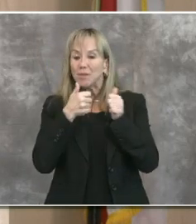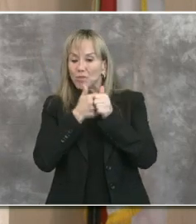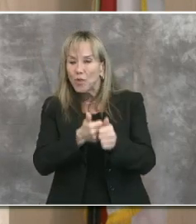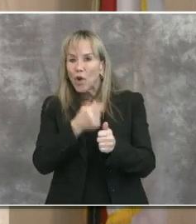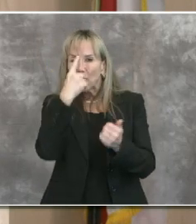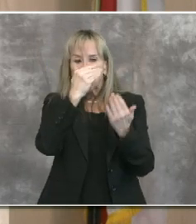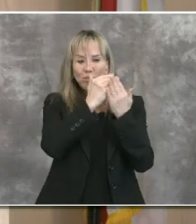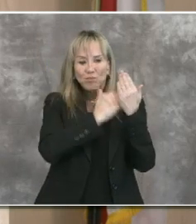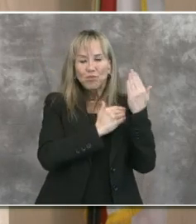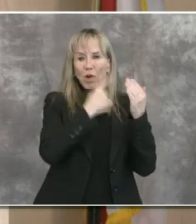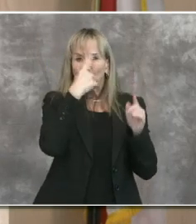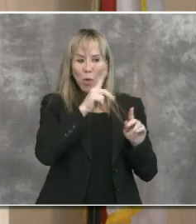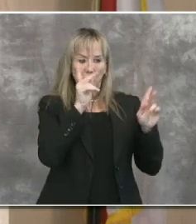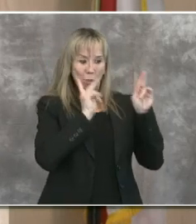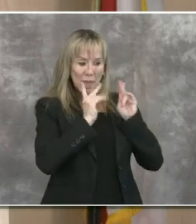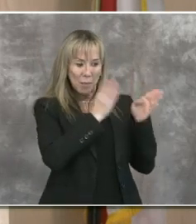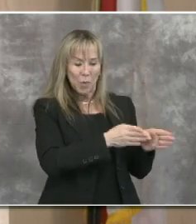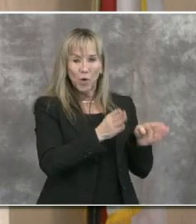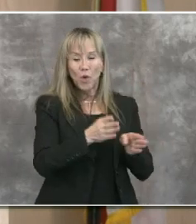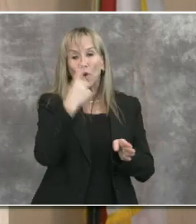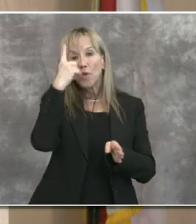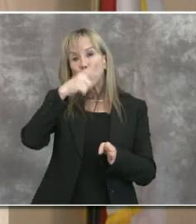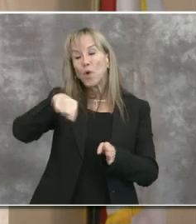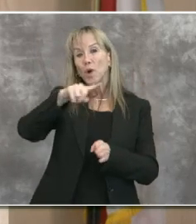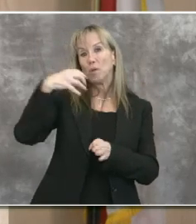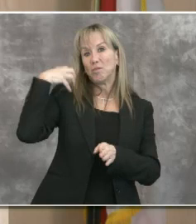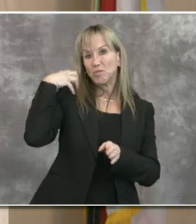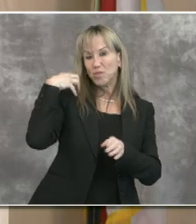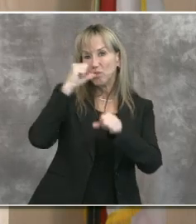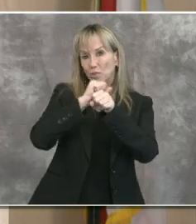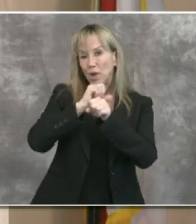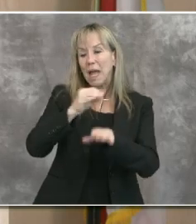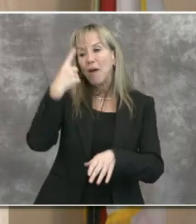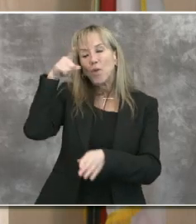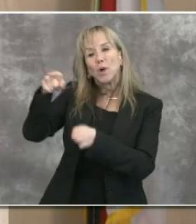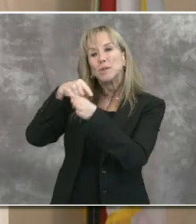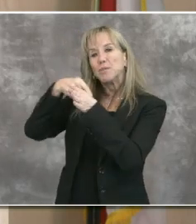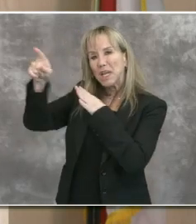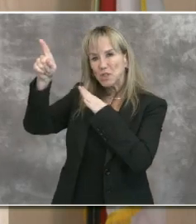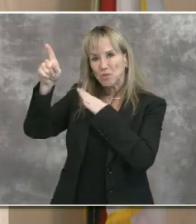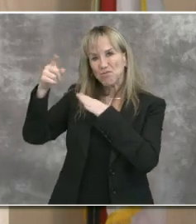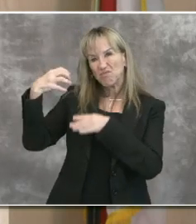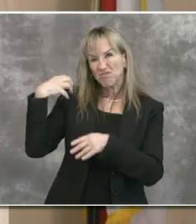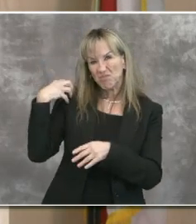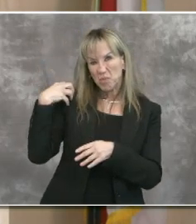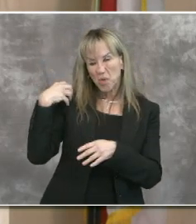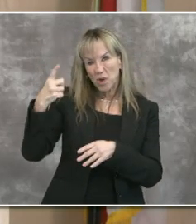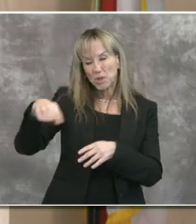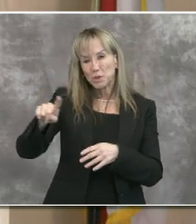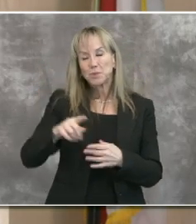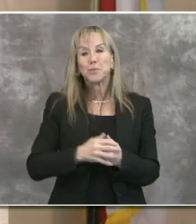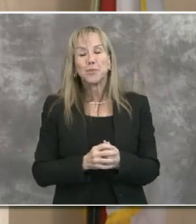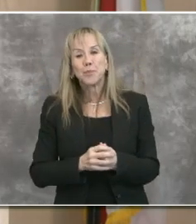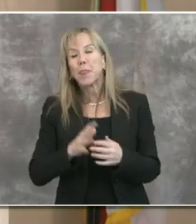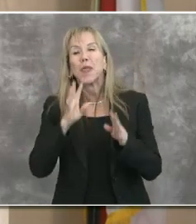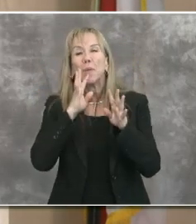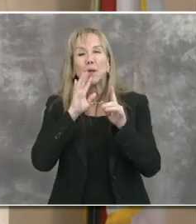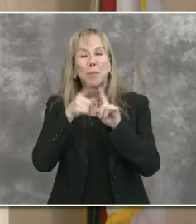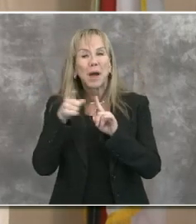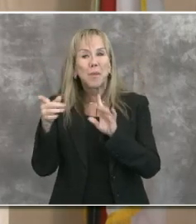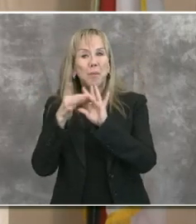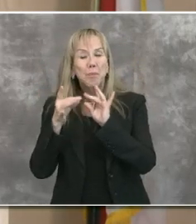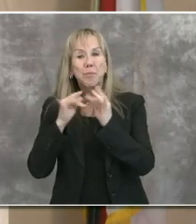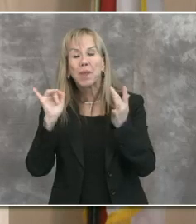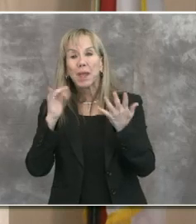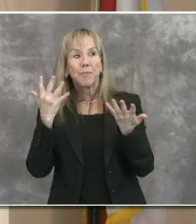to employers, and related to specific or specialty employers, as I have already talked about in terms of whether